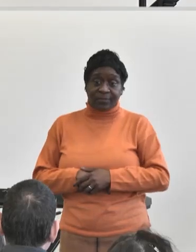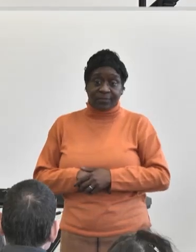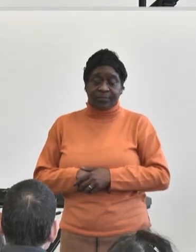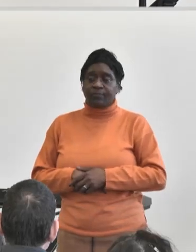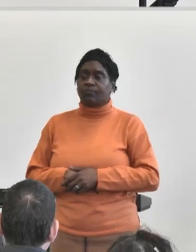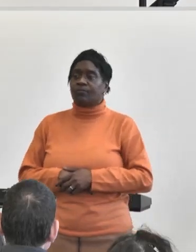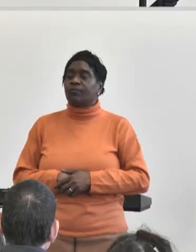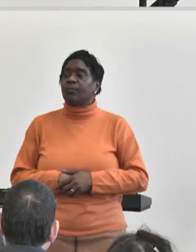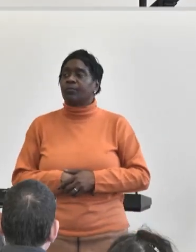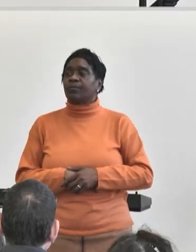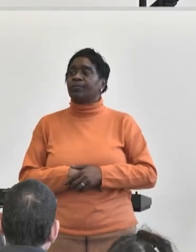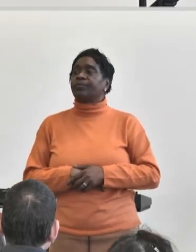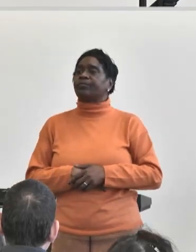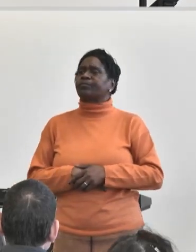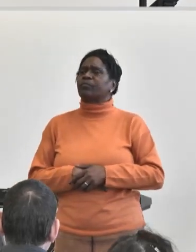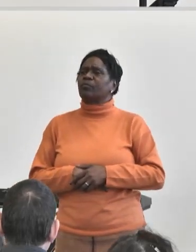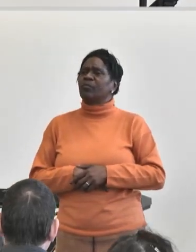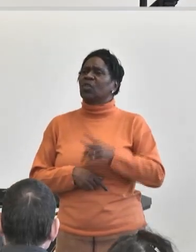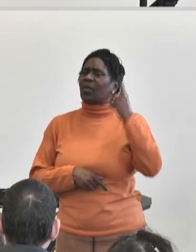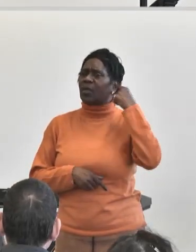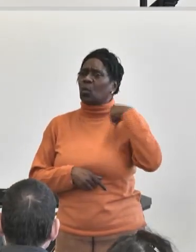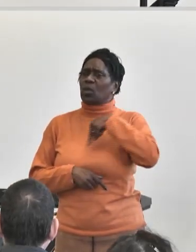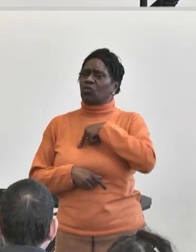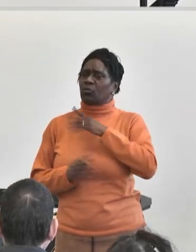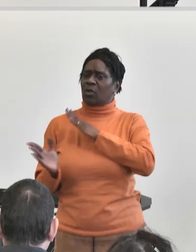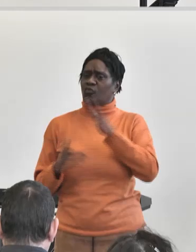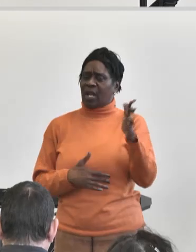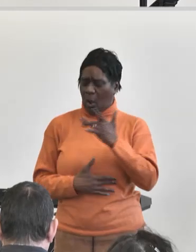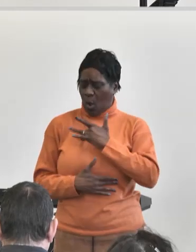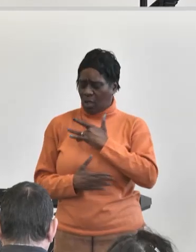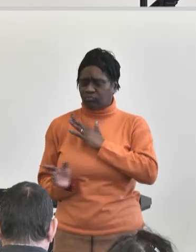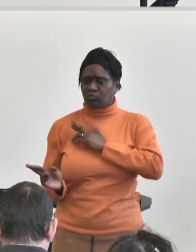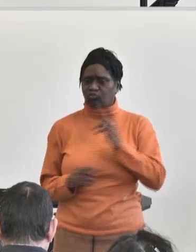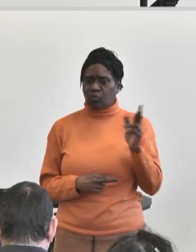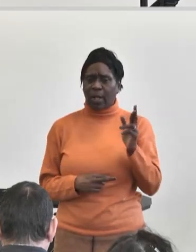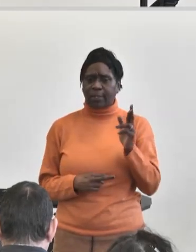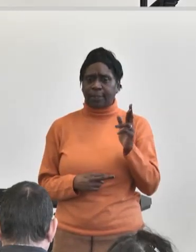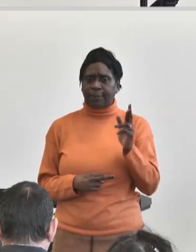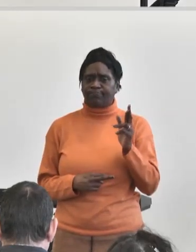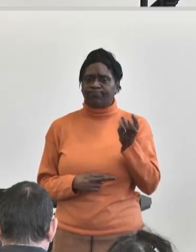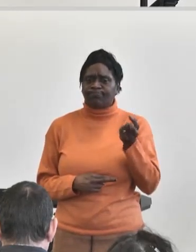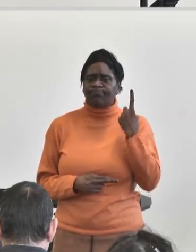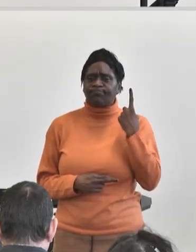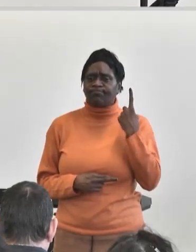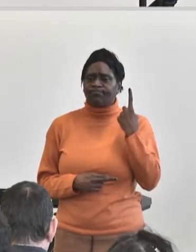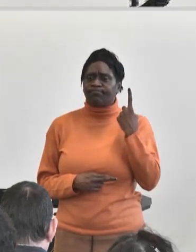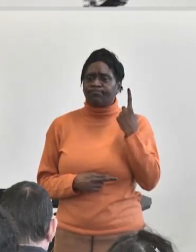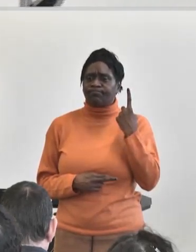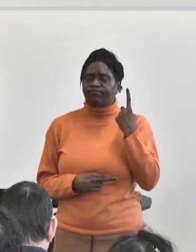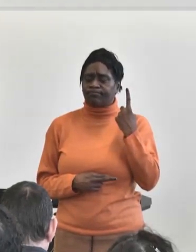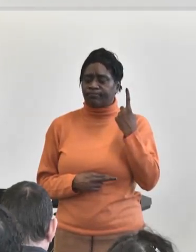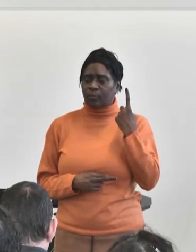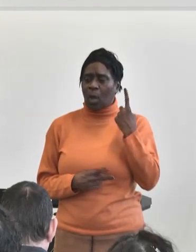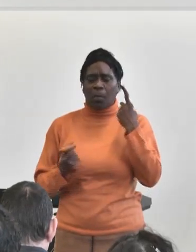un milagro tome lugar. And so I think we should prepare our hearts. Entonces quiero que preparemos nuestros corazones. And prepare ourselves. Nos